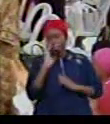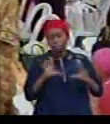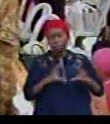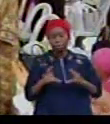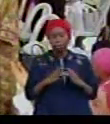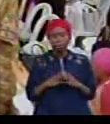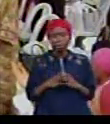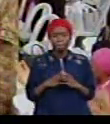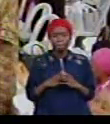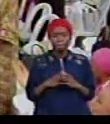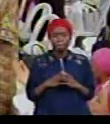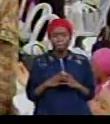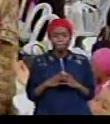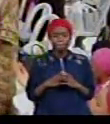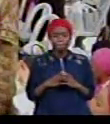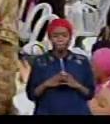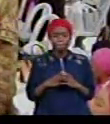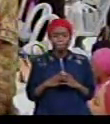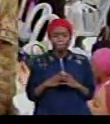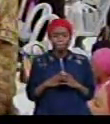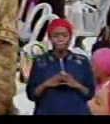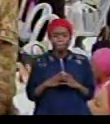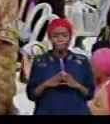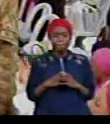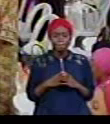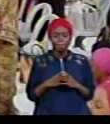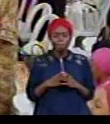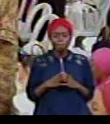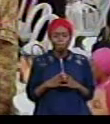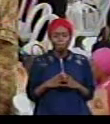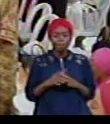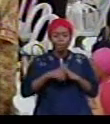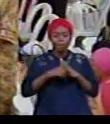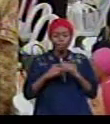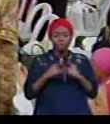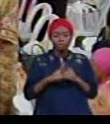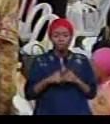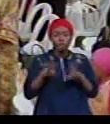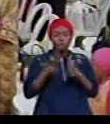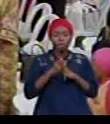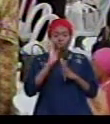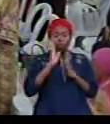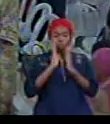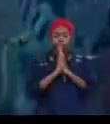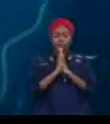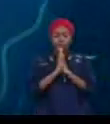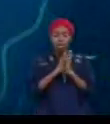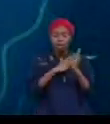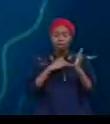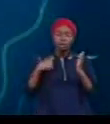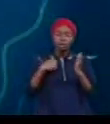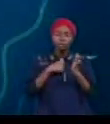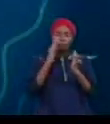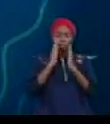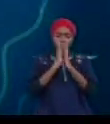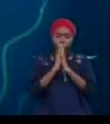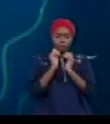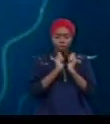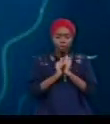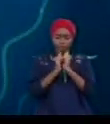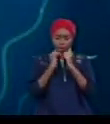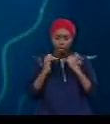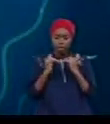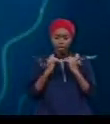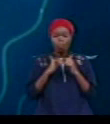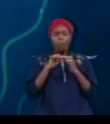Begin to wrap your prayers up, and we're going to pray together now.